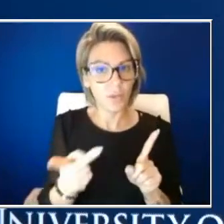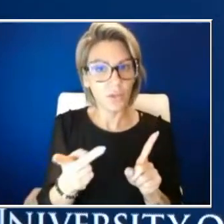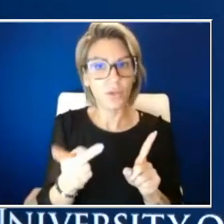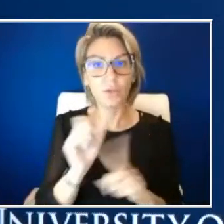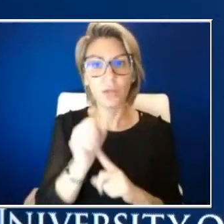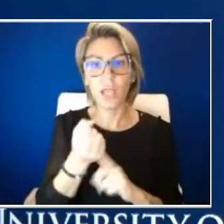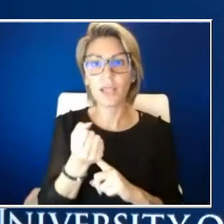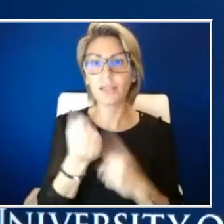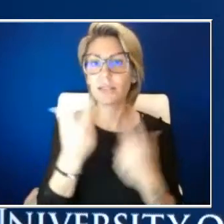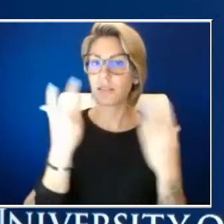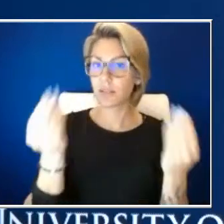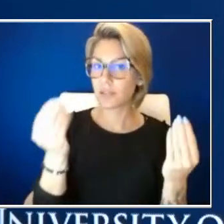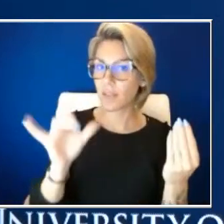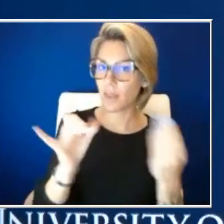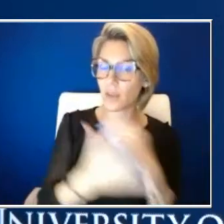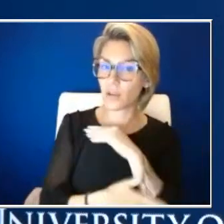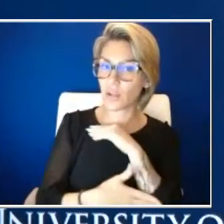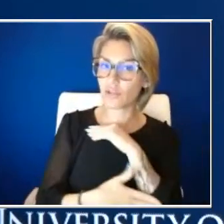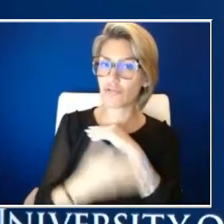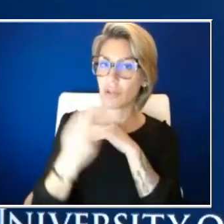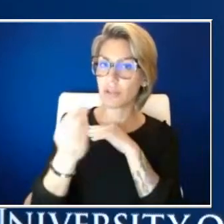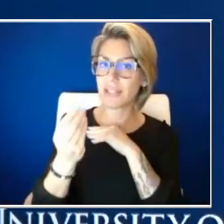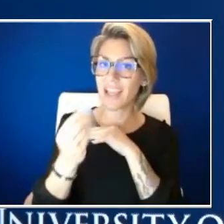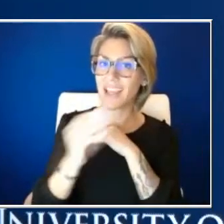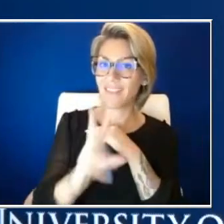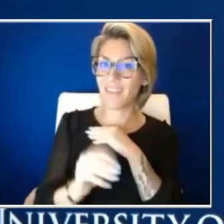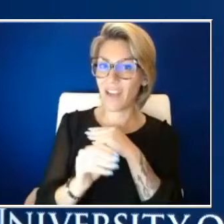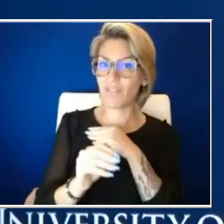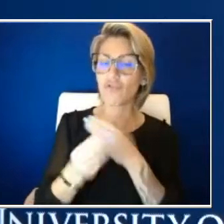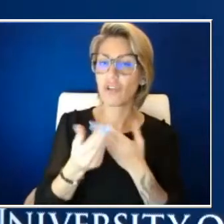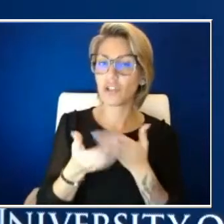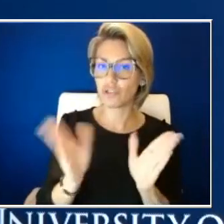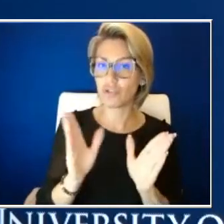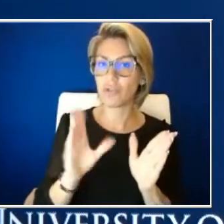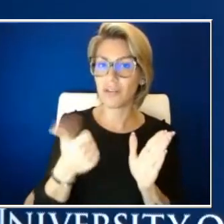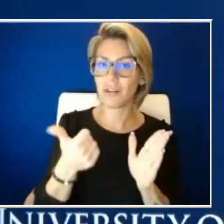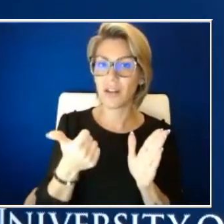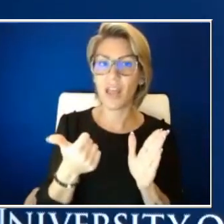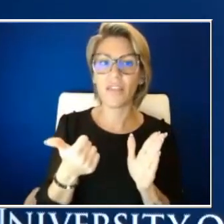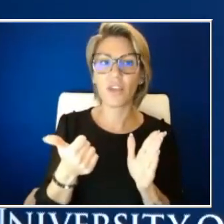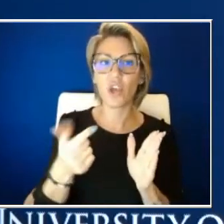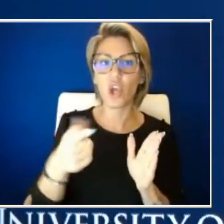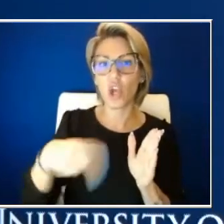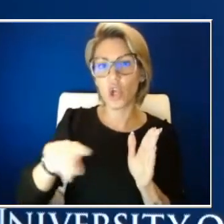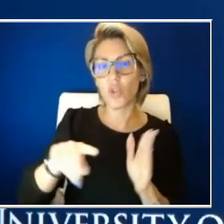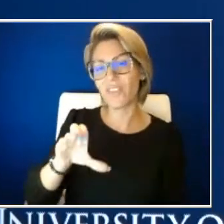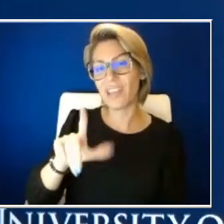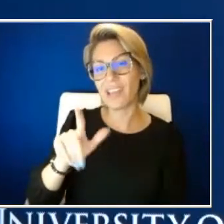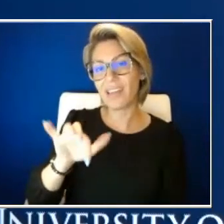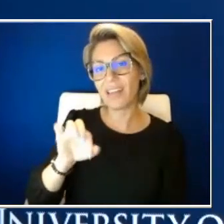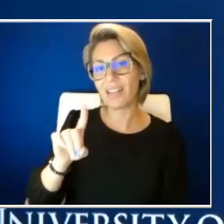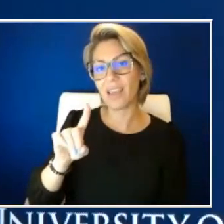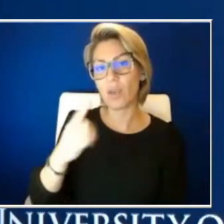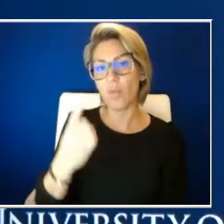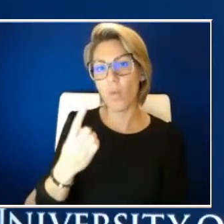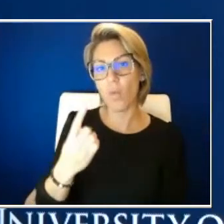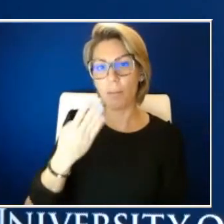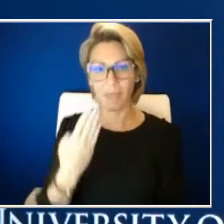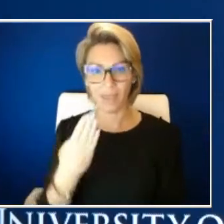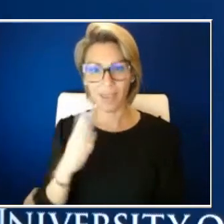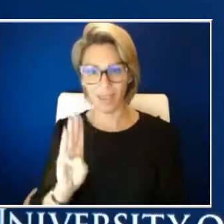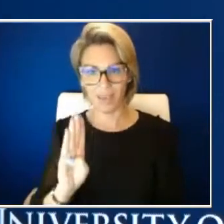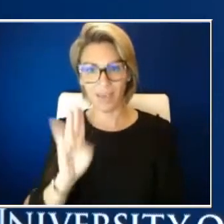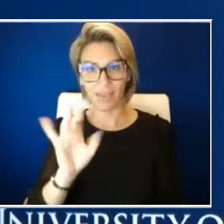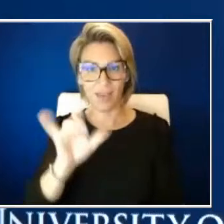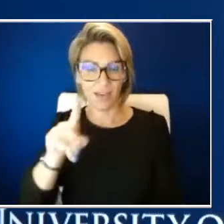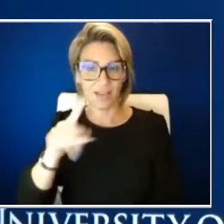of that country, outside of Africa in general, in other countries of this clade 1b, which is really tending to be more severe, and this is